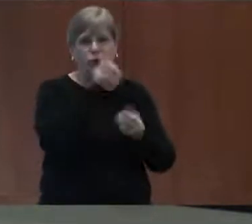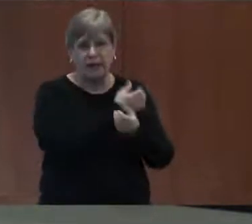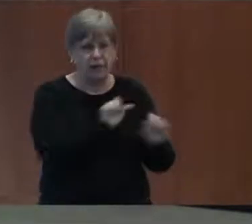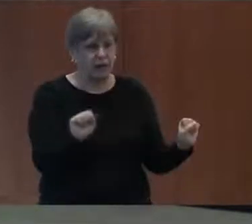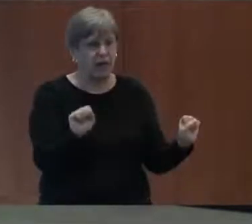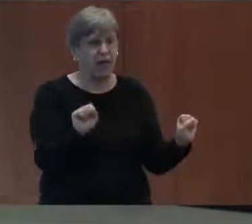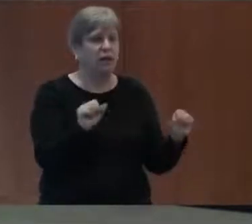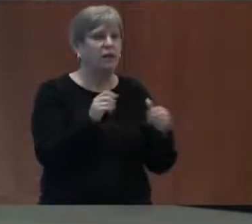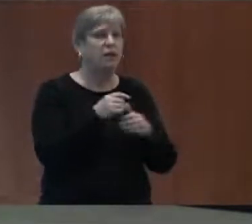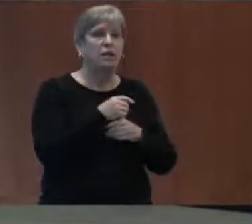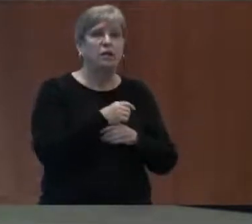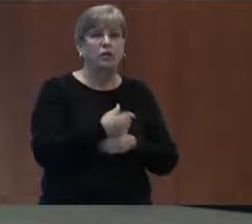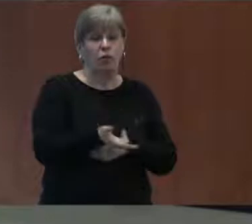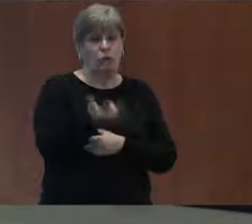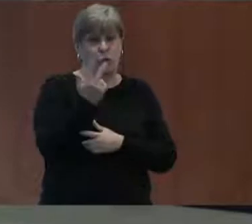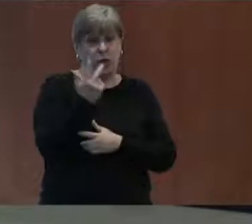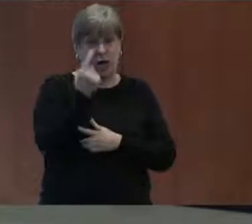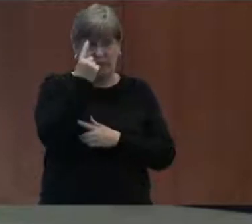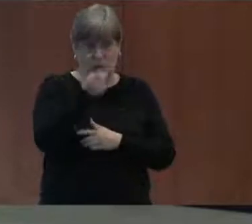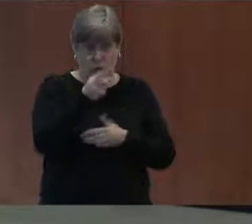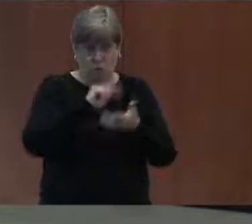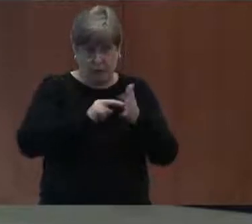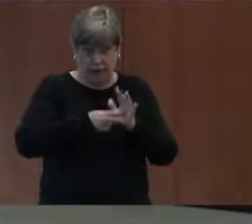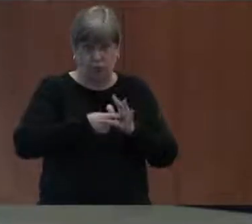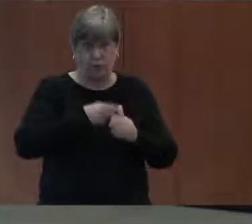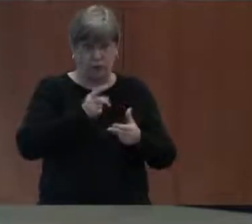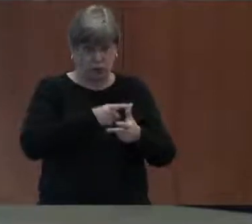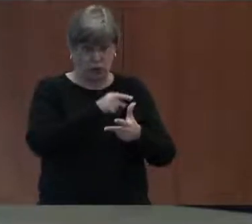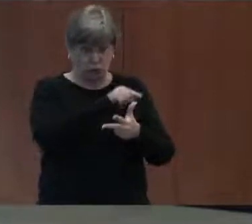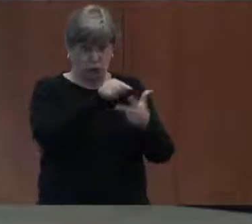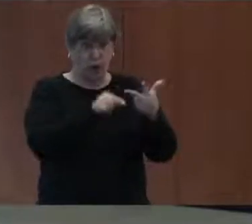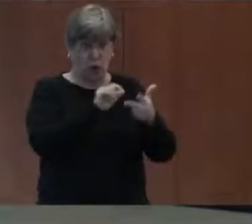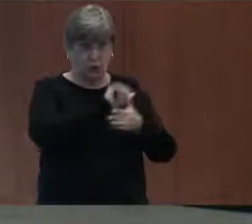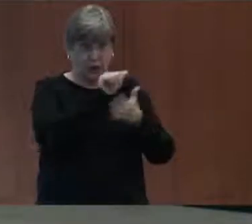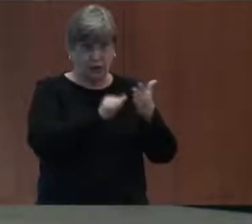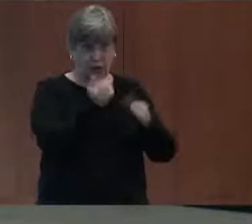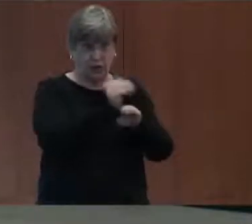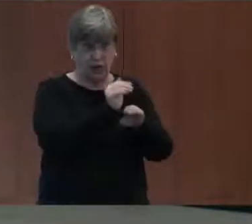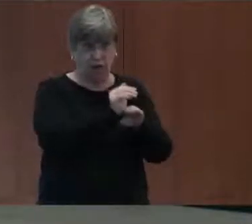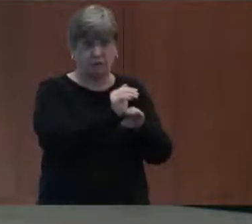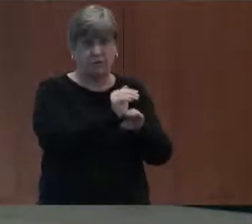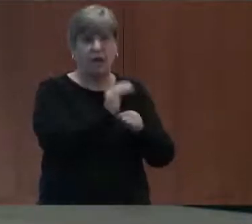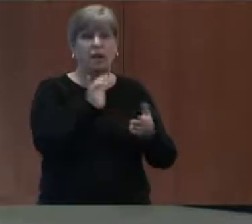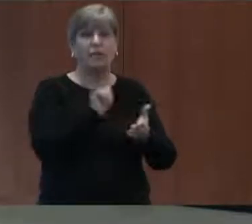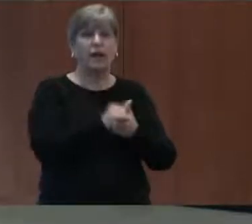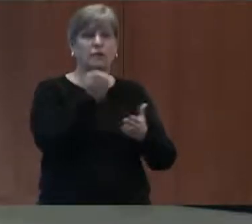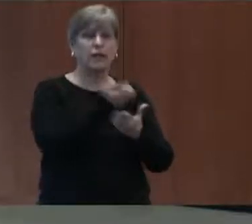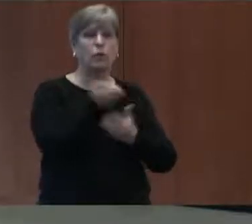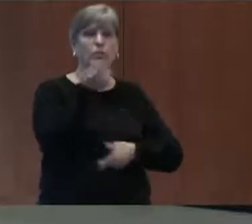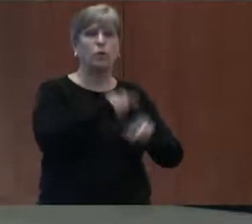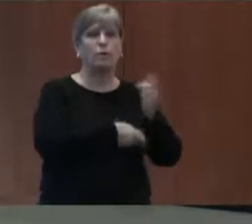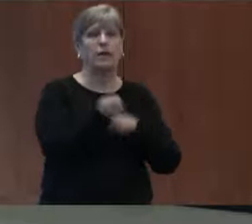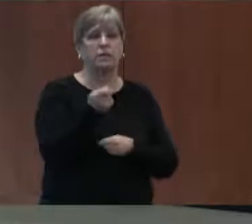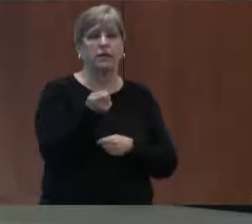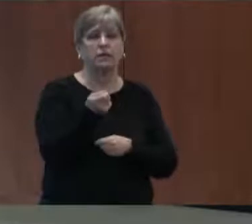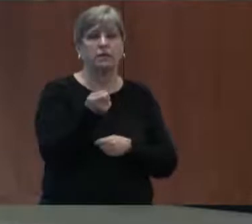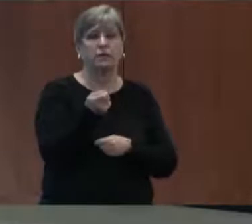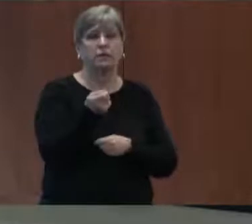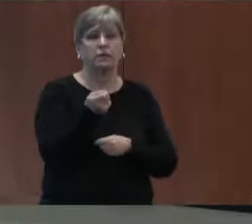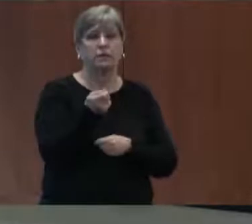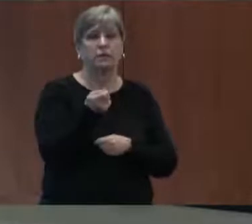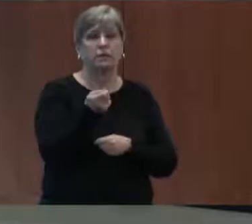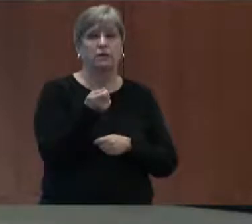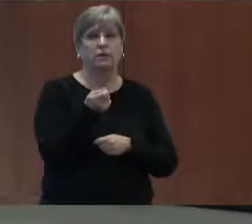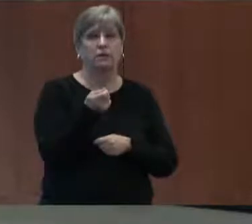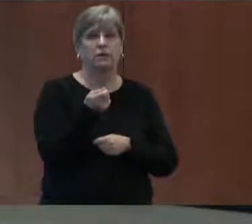contract. The three I think you're referring to are the first three items that were on our agenda this evening, which are equipment replacements. So if